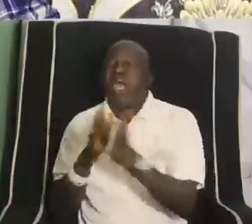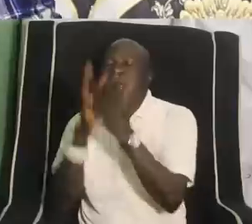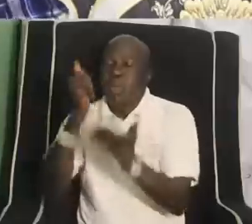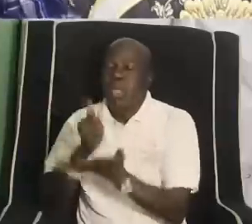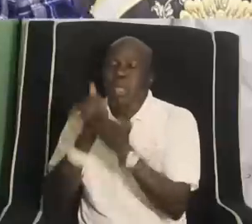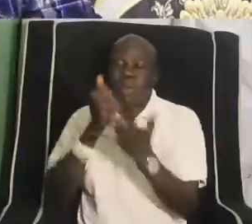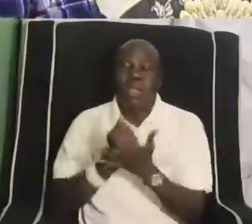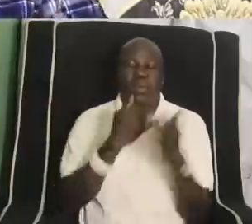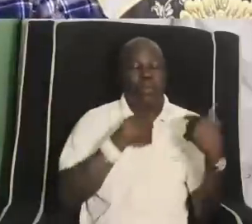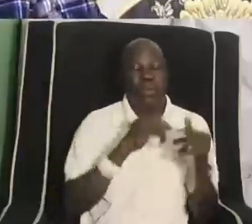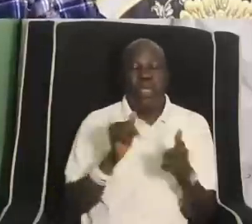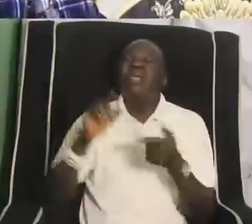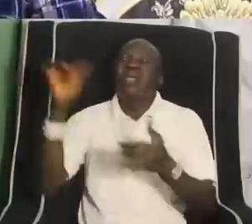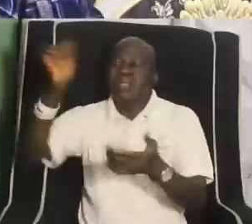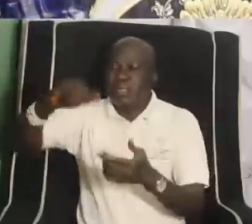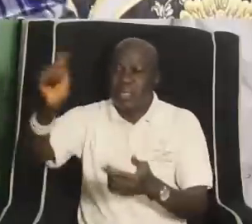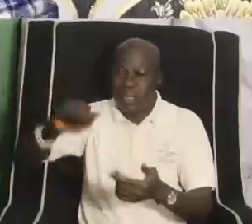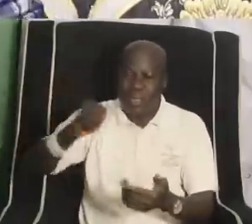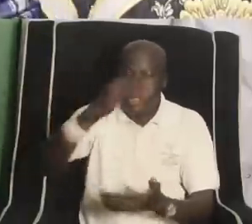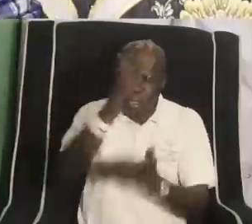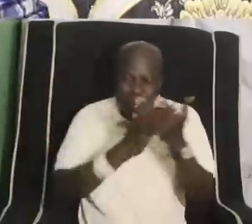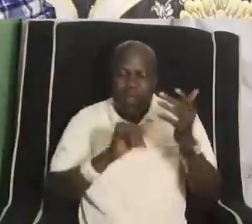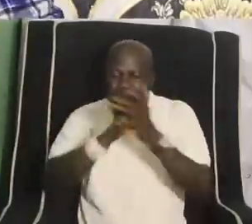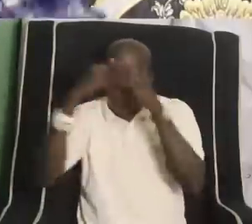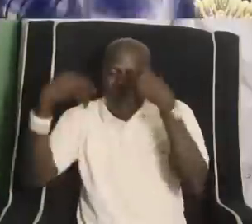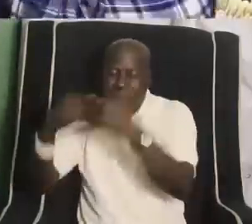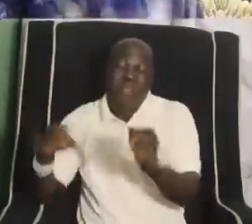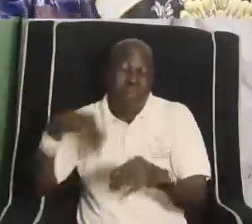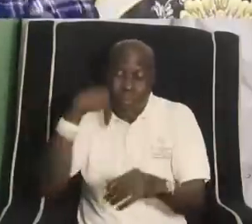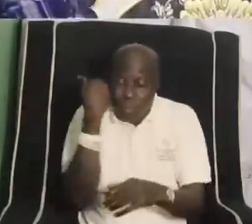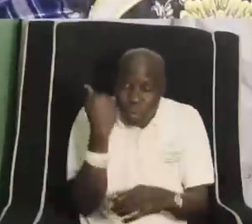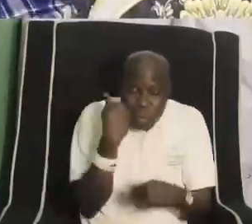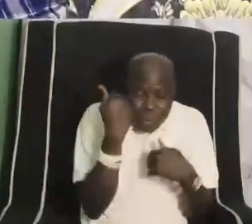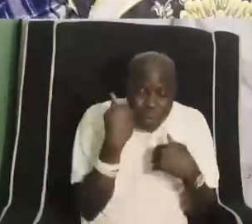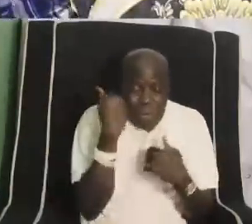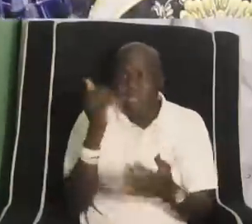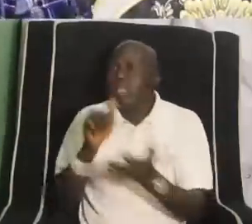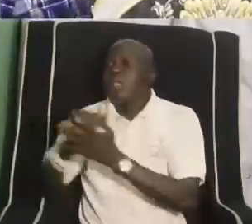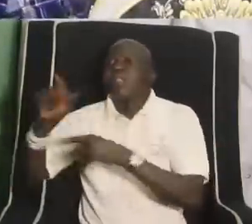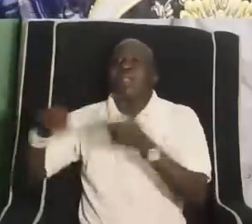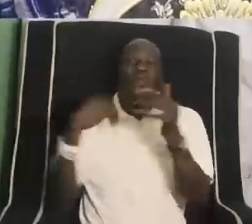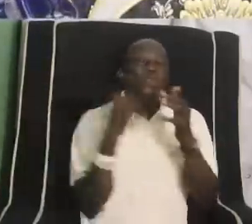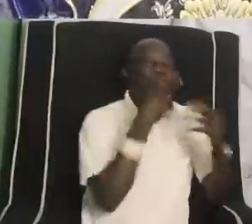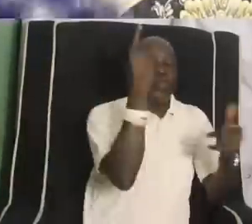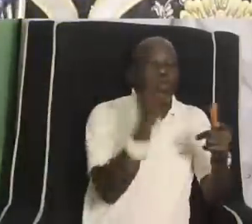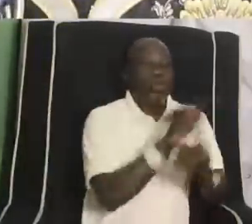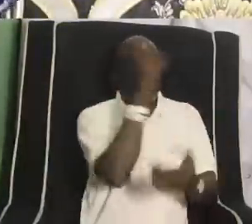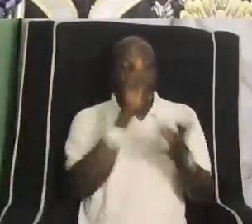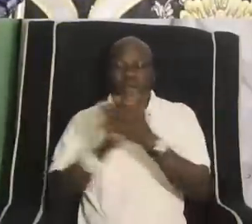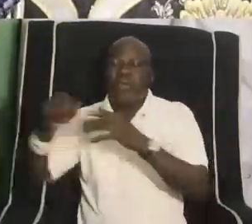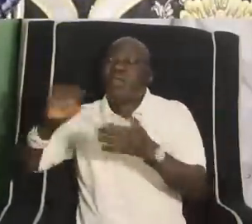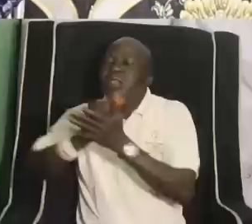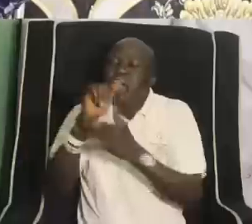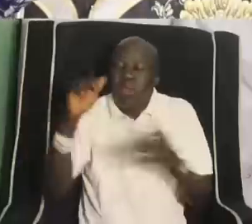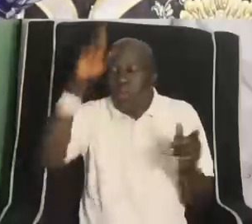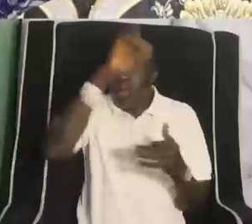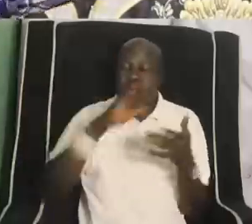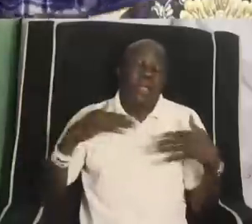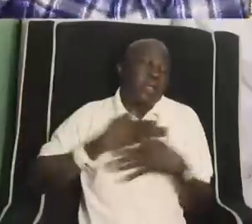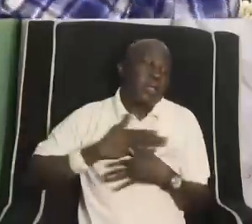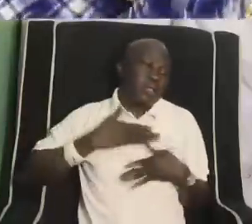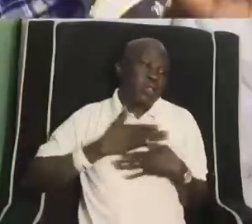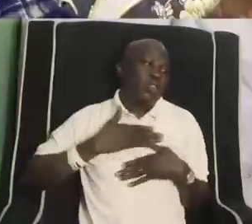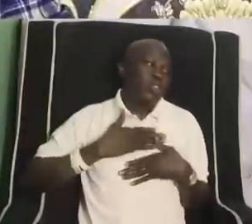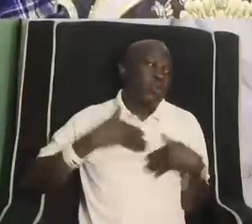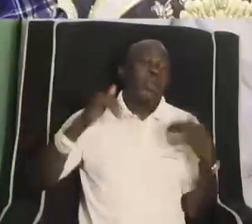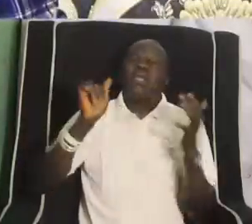my rescue. Bene. Yes. Safu agbe. Free from fornication. So that once we that see one enjoyment